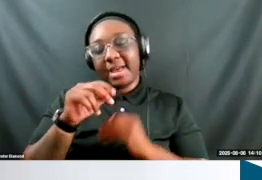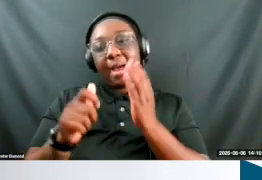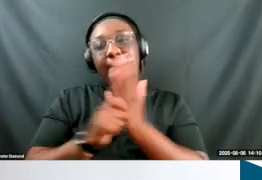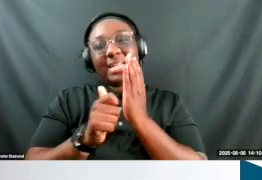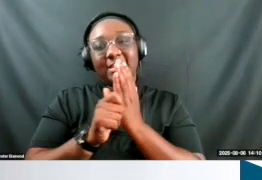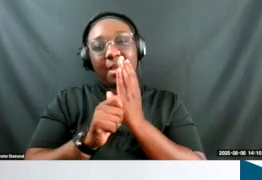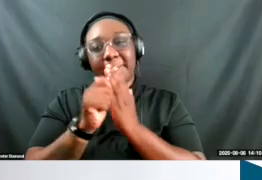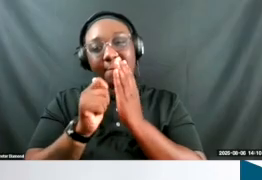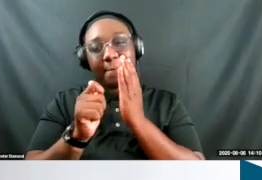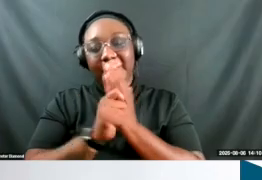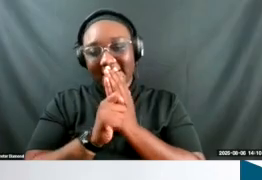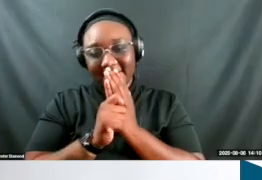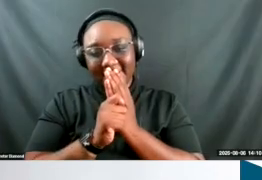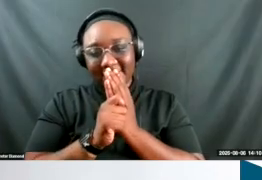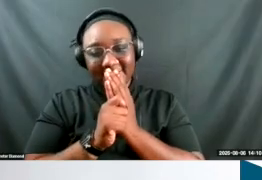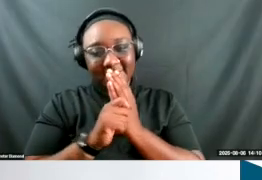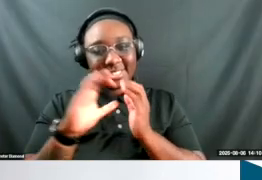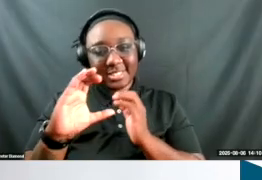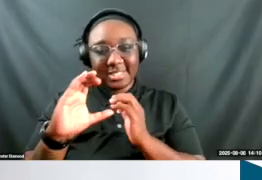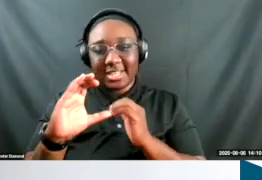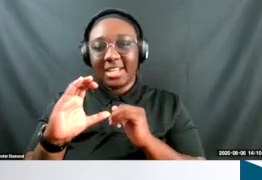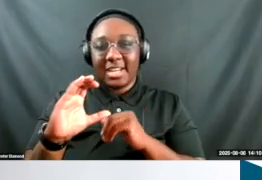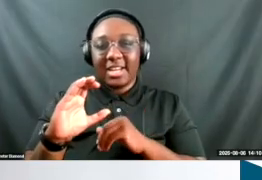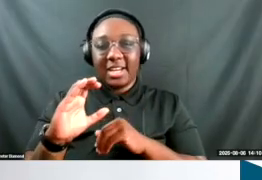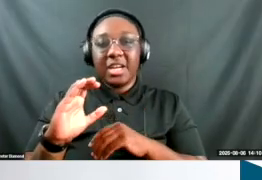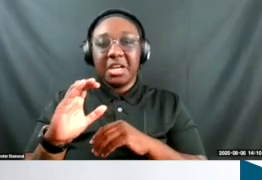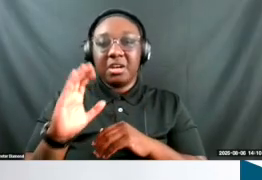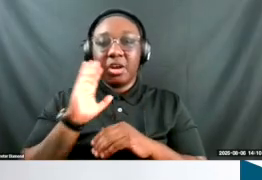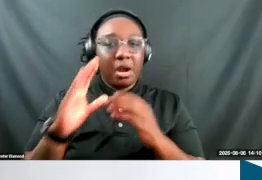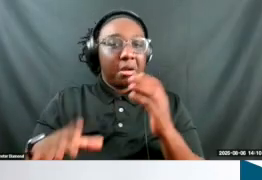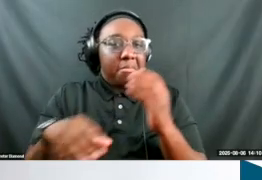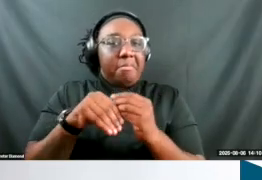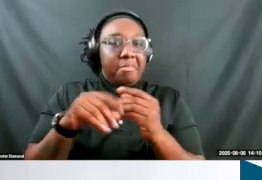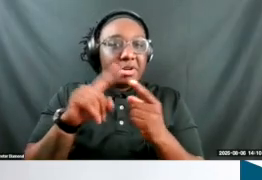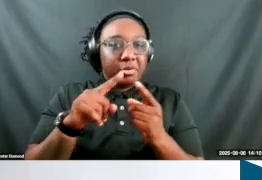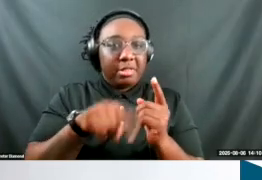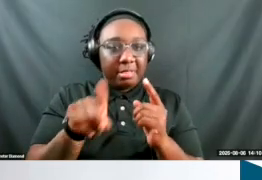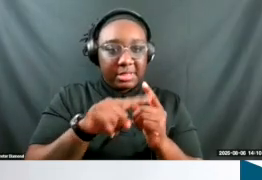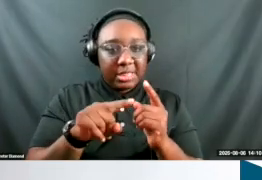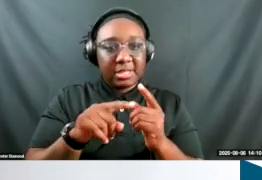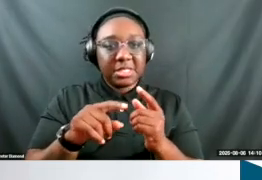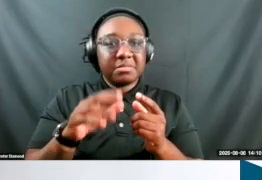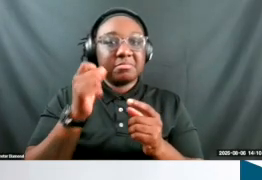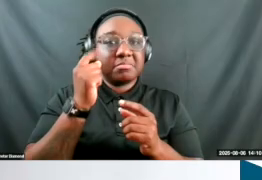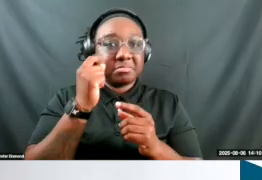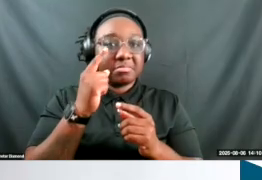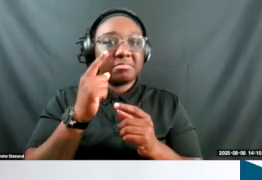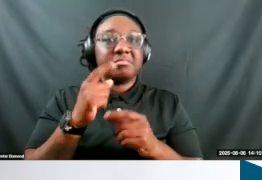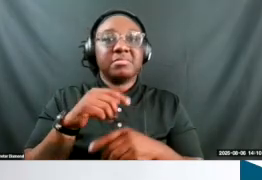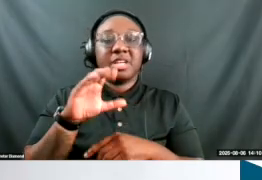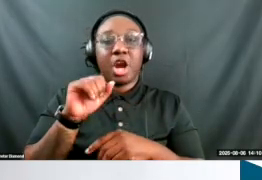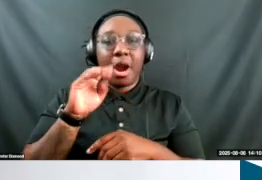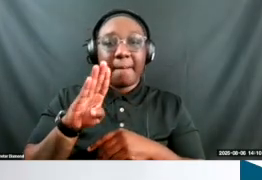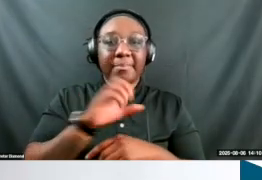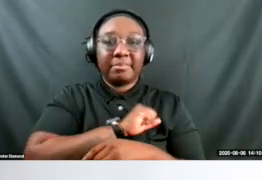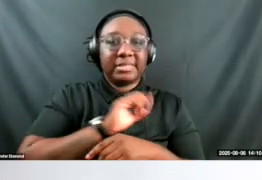to provide updates and refinements in future funding plans, and stakeholder engagement will remain an ongoing part of these